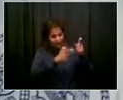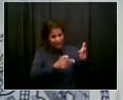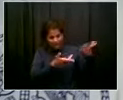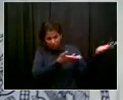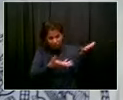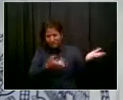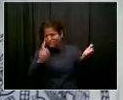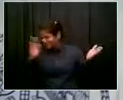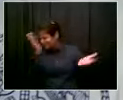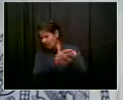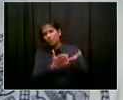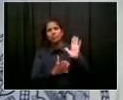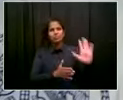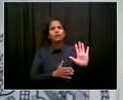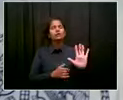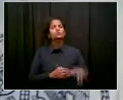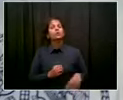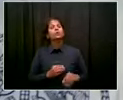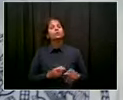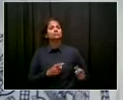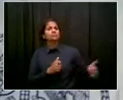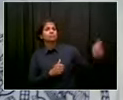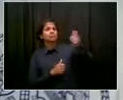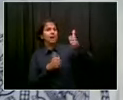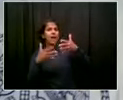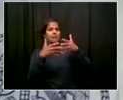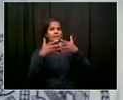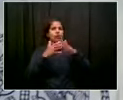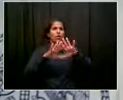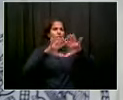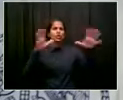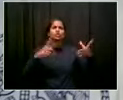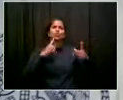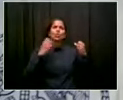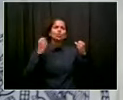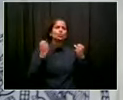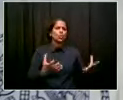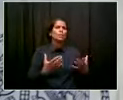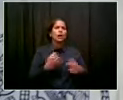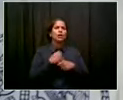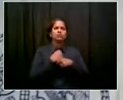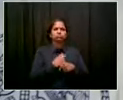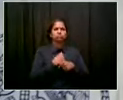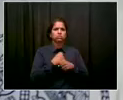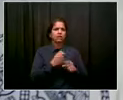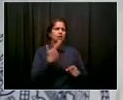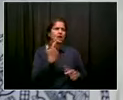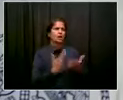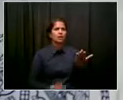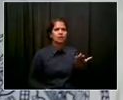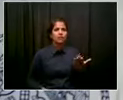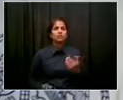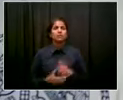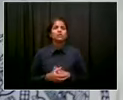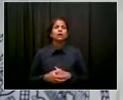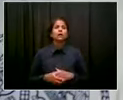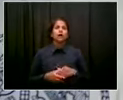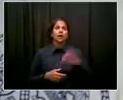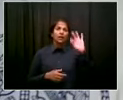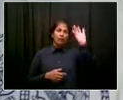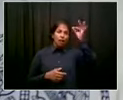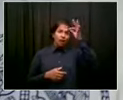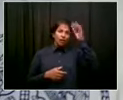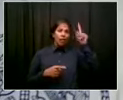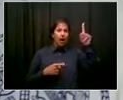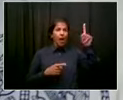have that yet so we have to act on every other piece of the equation uh what folks at our office of criminal justice will say and the nypd have